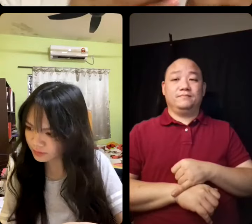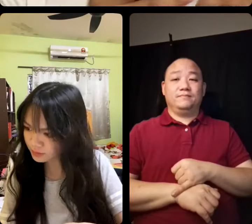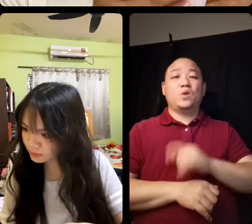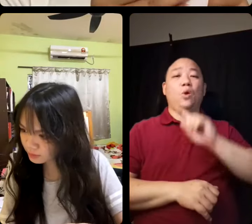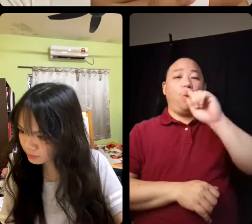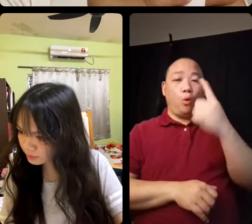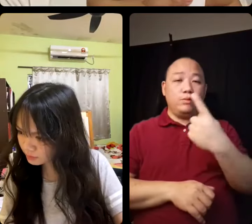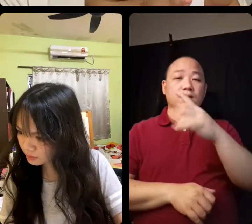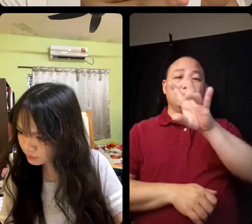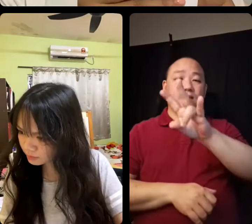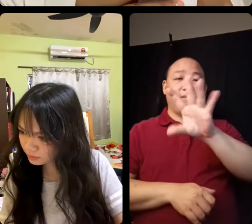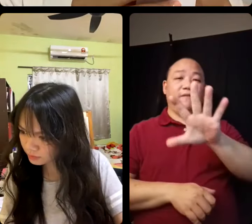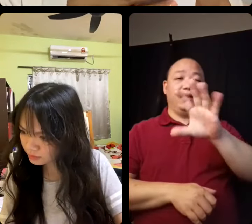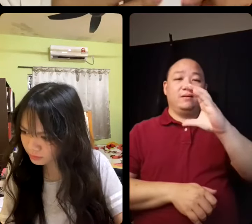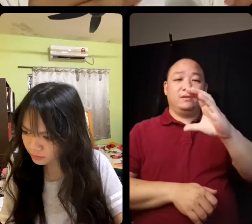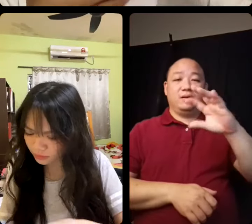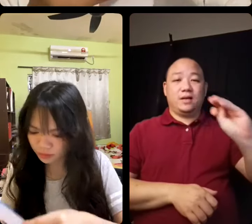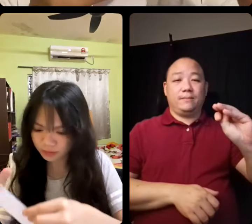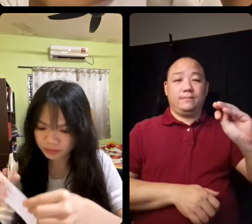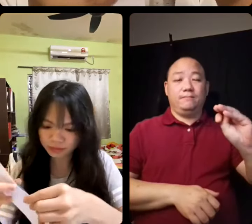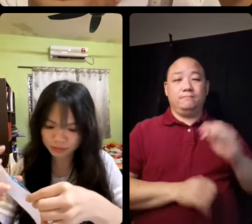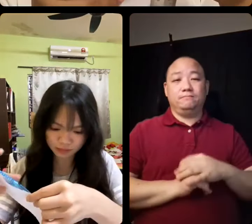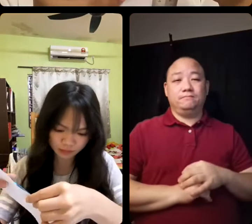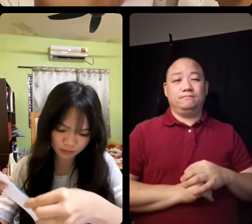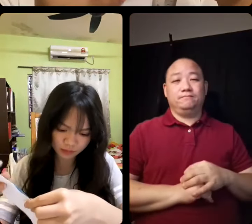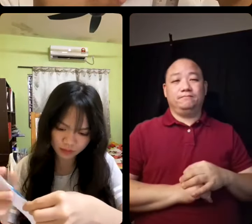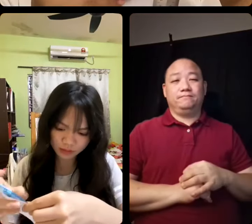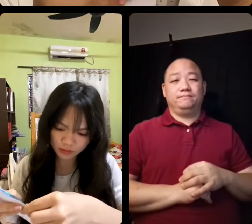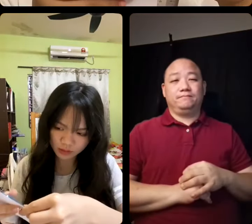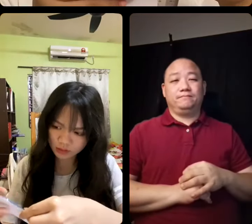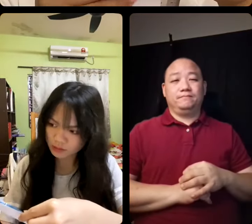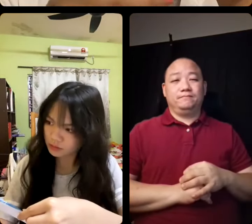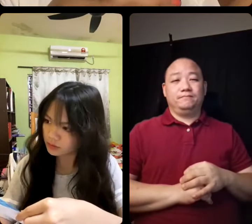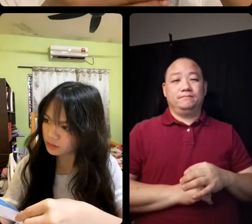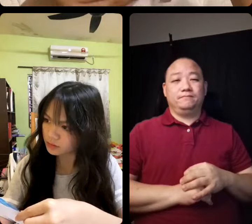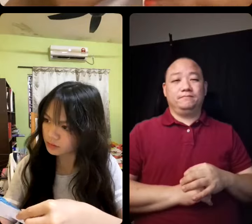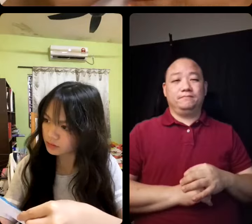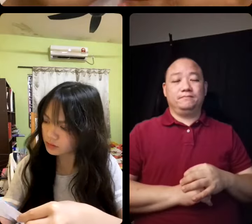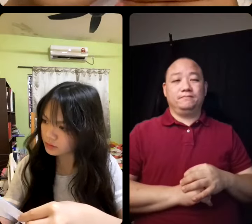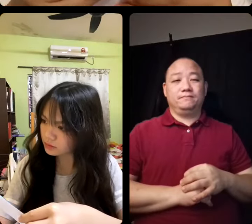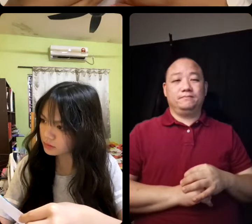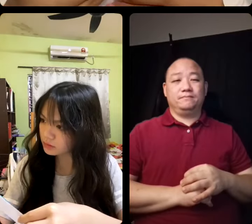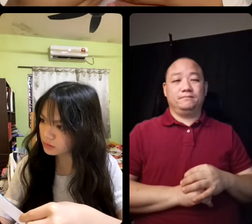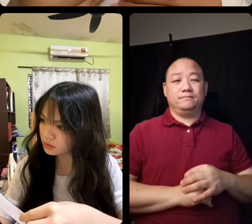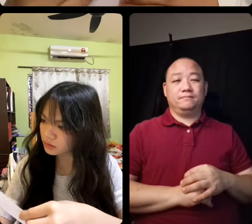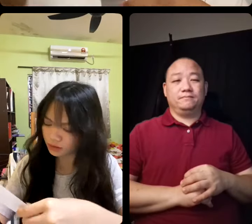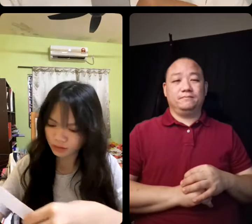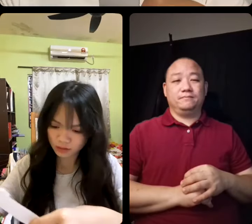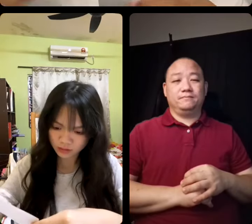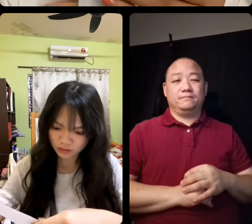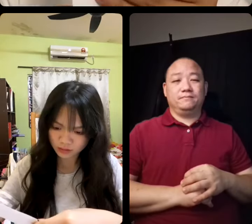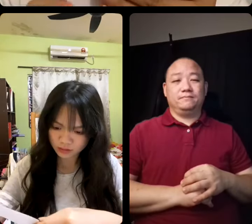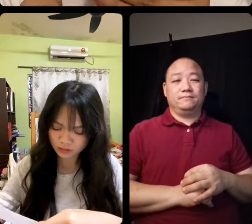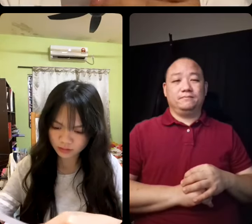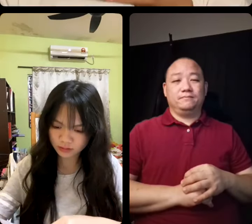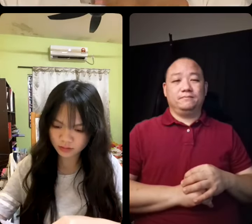yes, 75 cm. There you go. Let's measure it one by one. And okay, this is